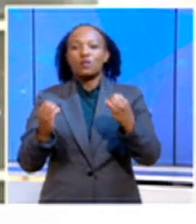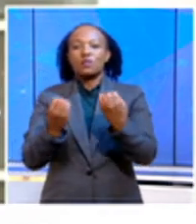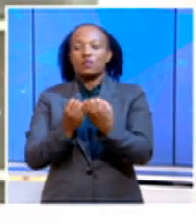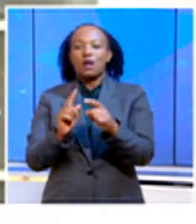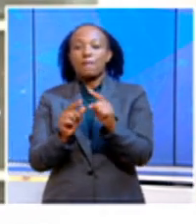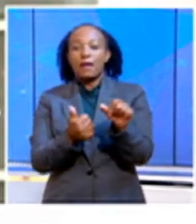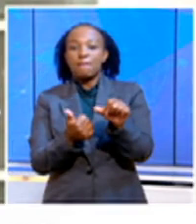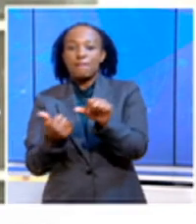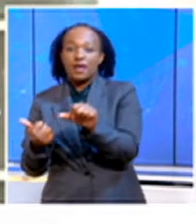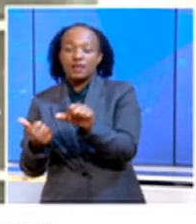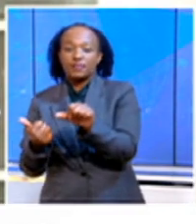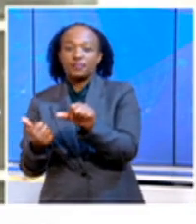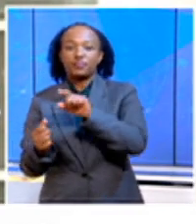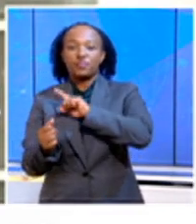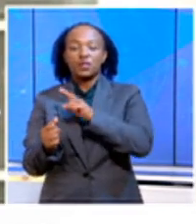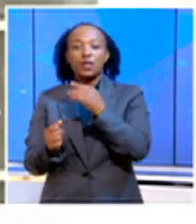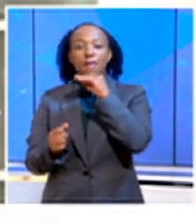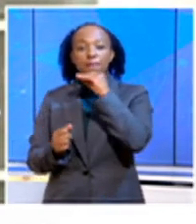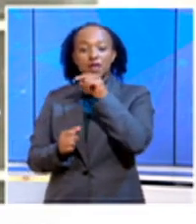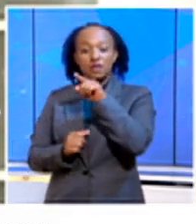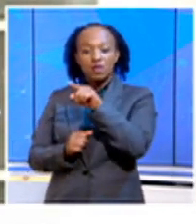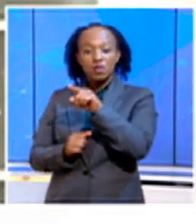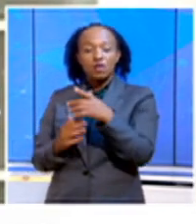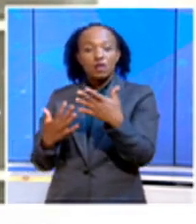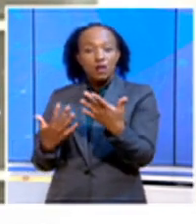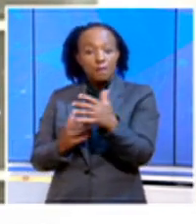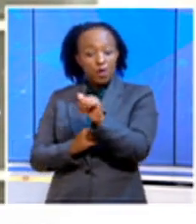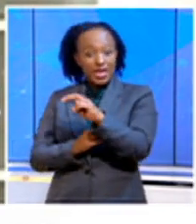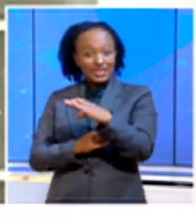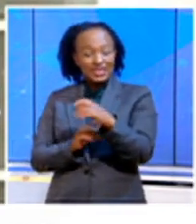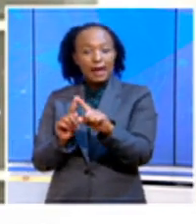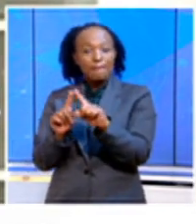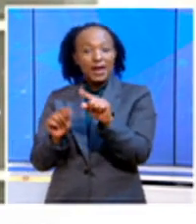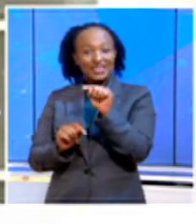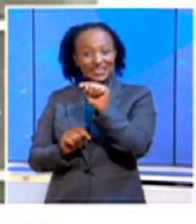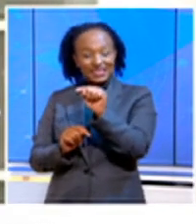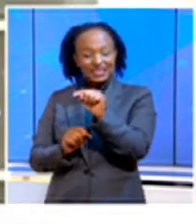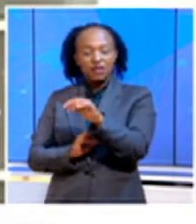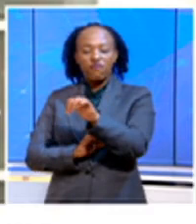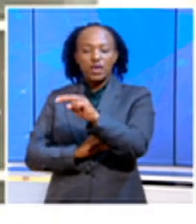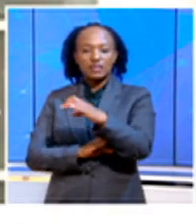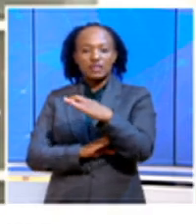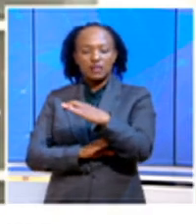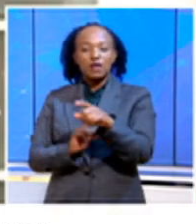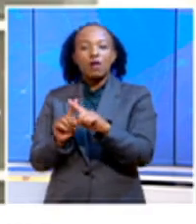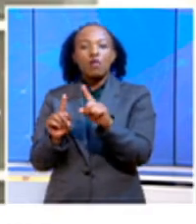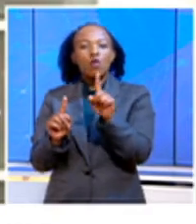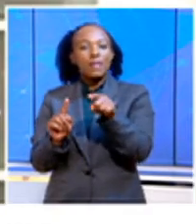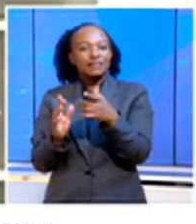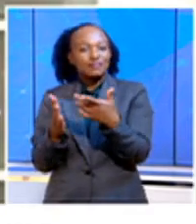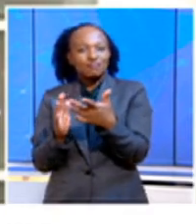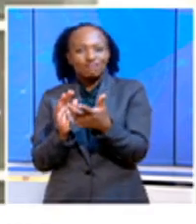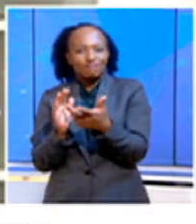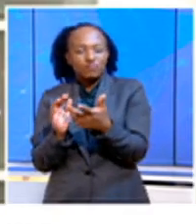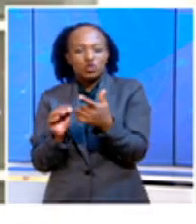And it comes back to the earlier point you asked me, what does this mean for the ANC? Well, what it does mean for the ANC, I think, if you really want to be strict in the way